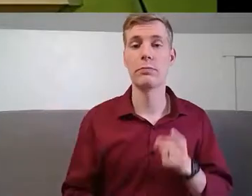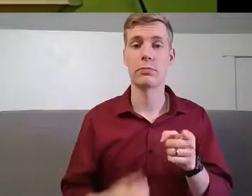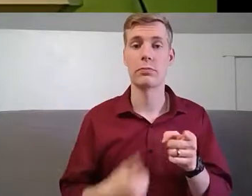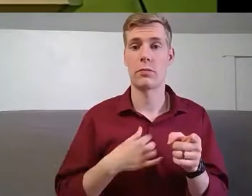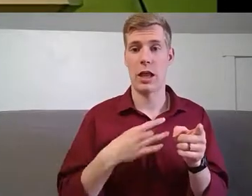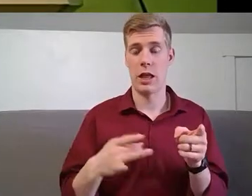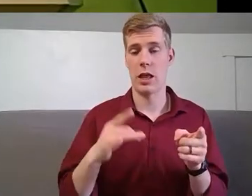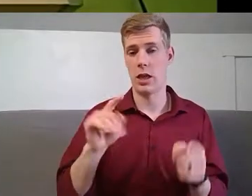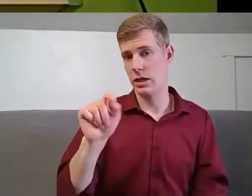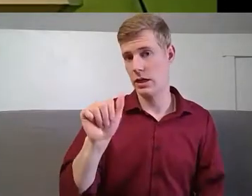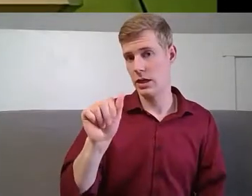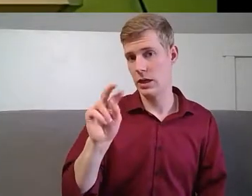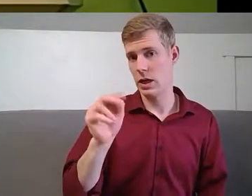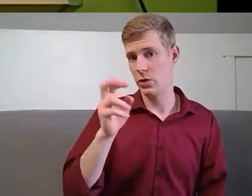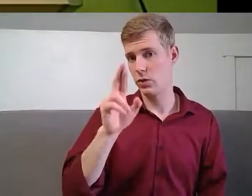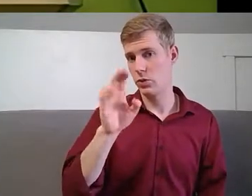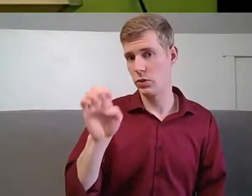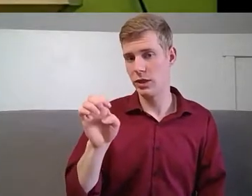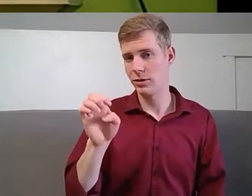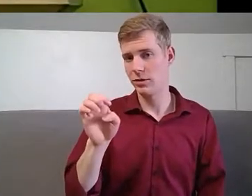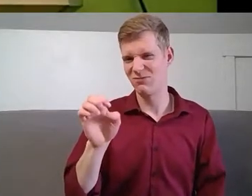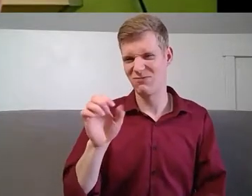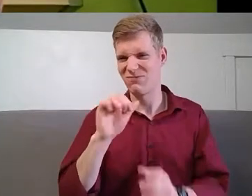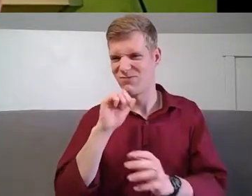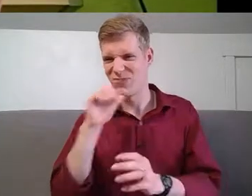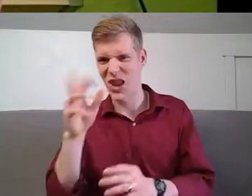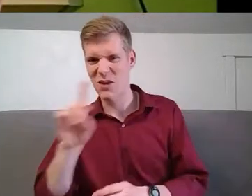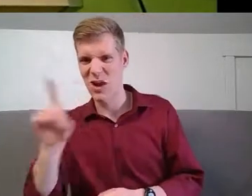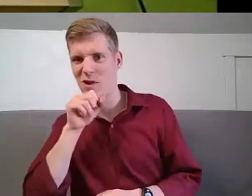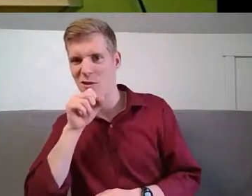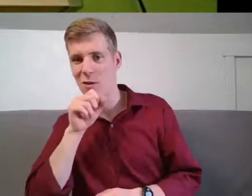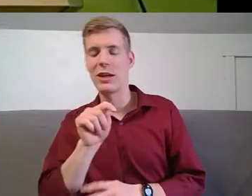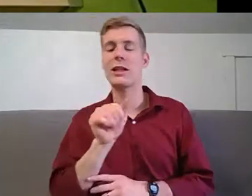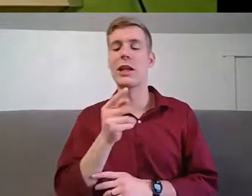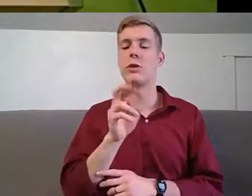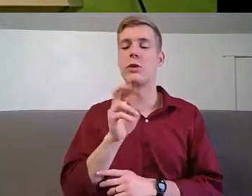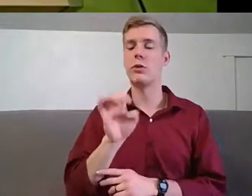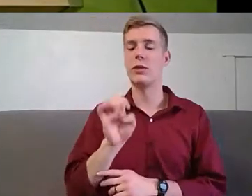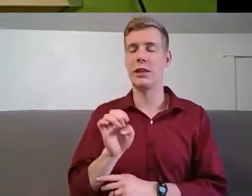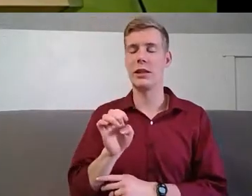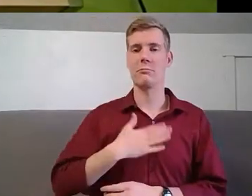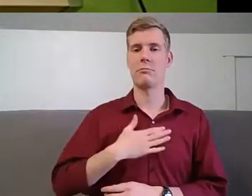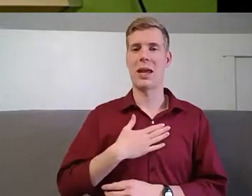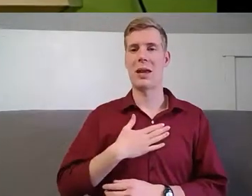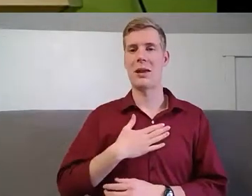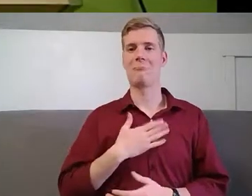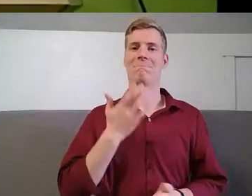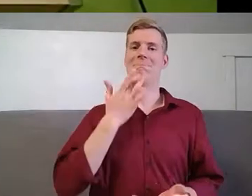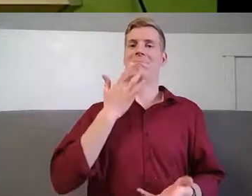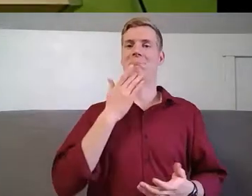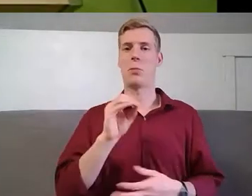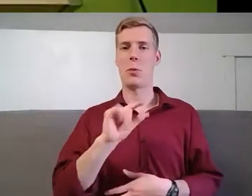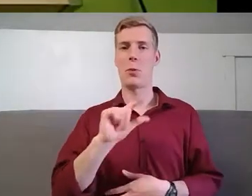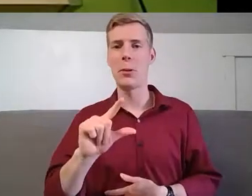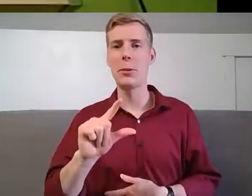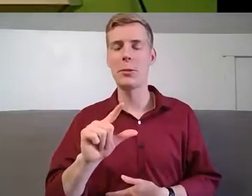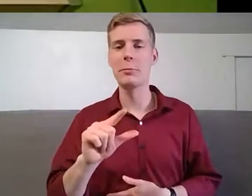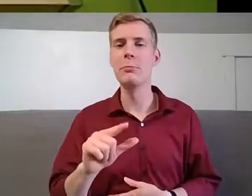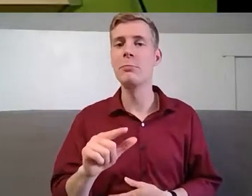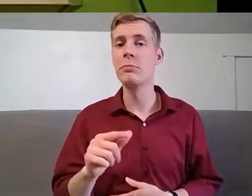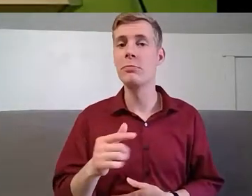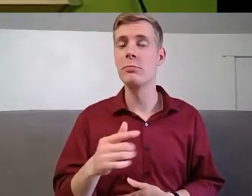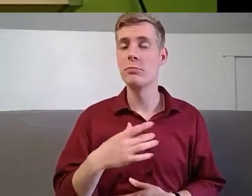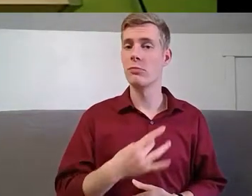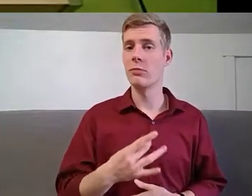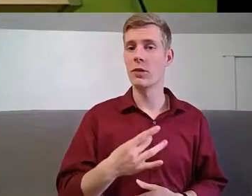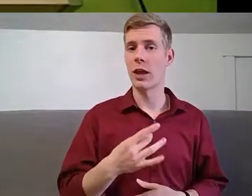with tangerine versus wild orange. Tangerine is just like, that's my yummy oil. And I like it